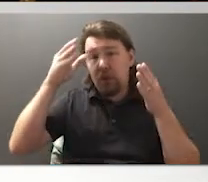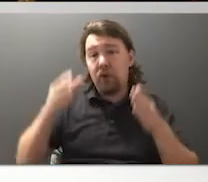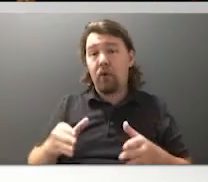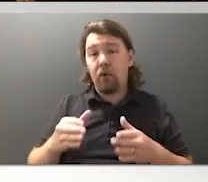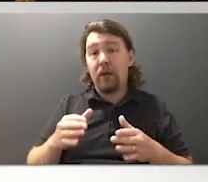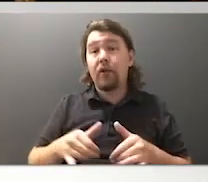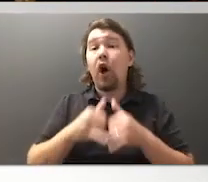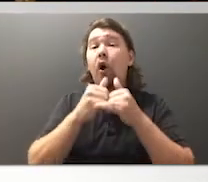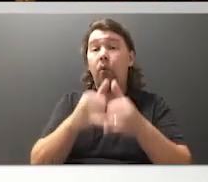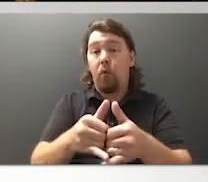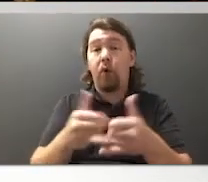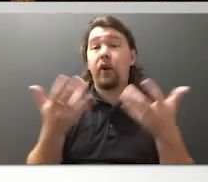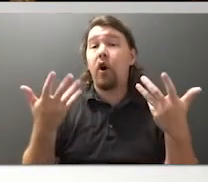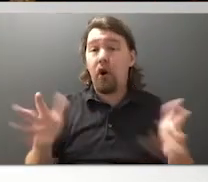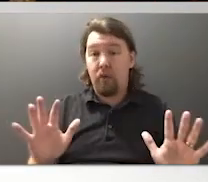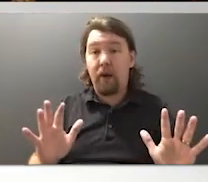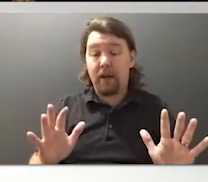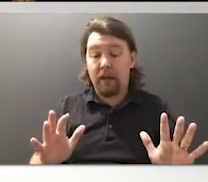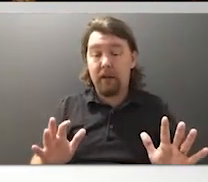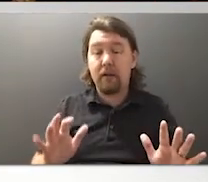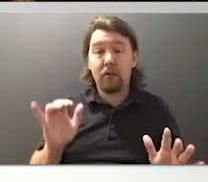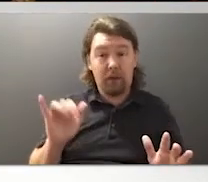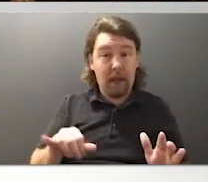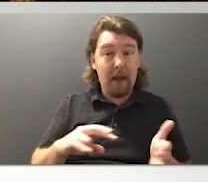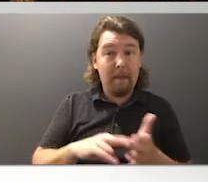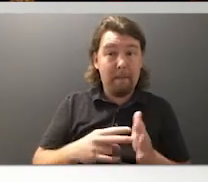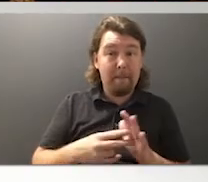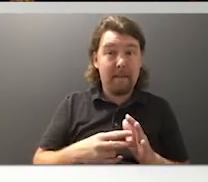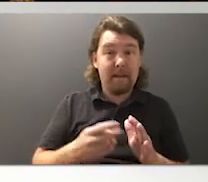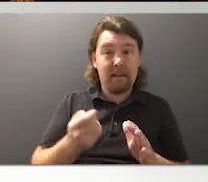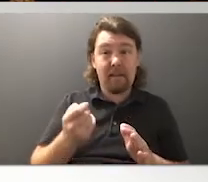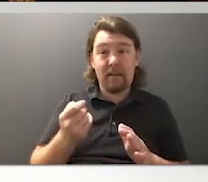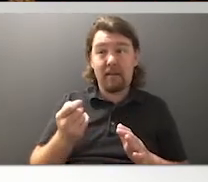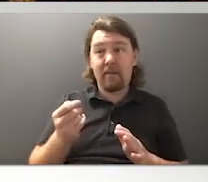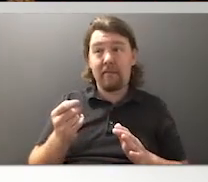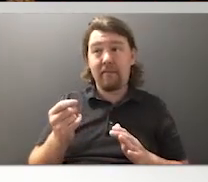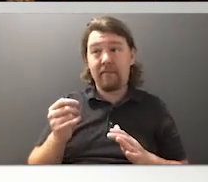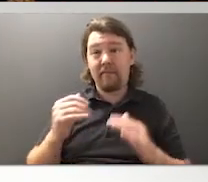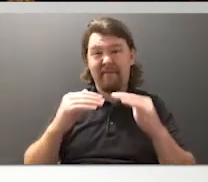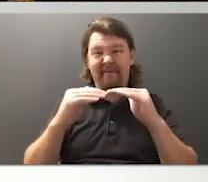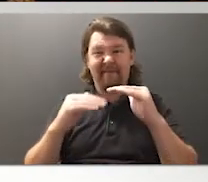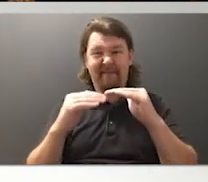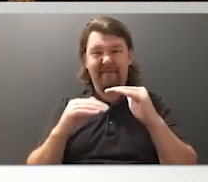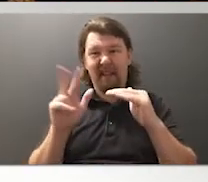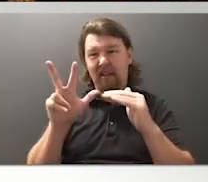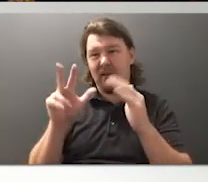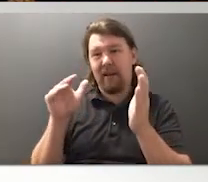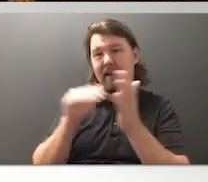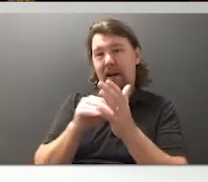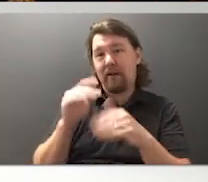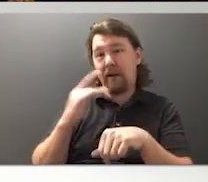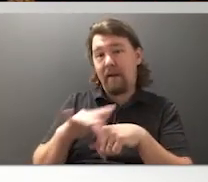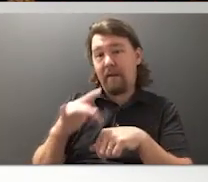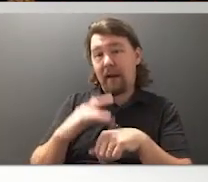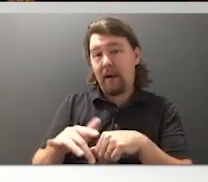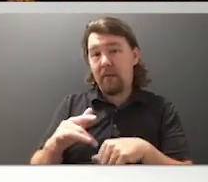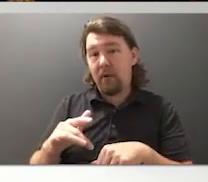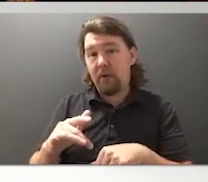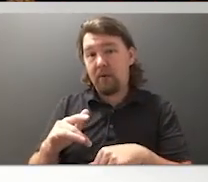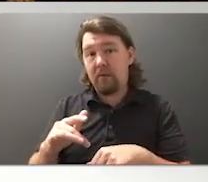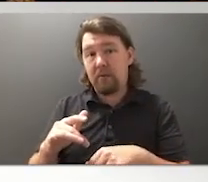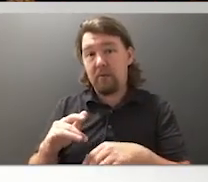awarded. So that says there's a little under 3,000 available to meet that